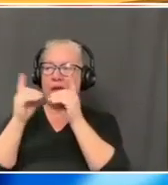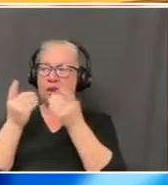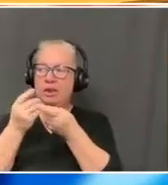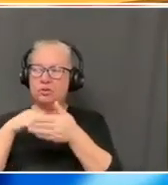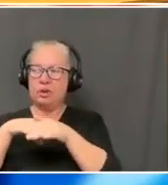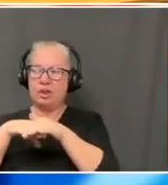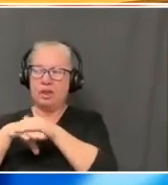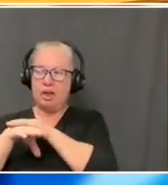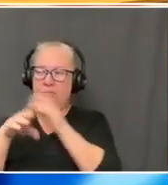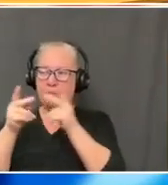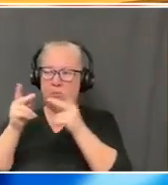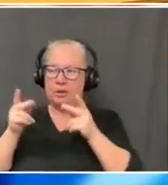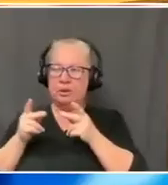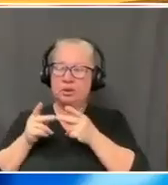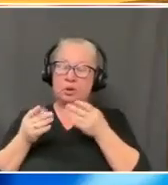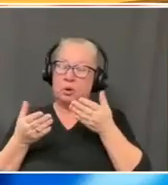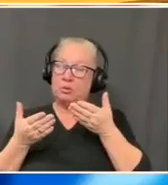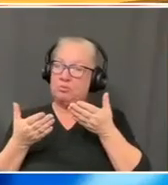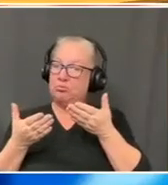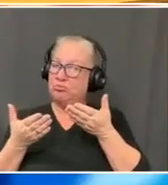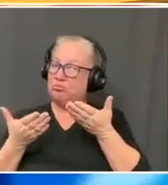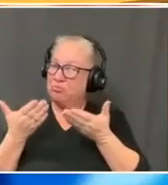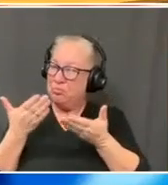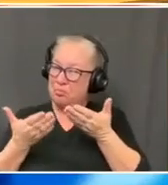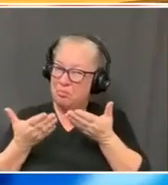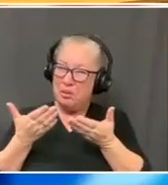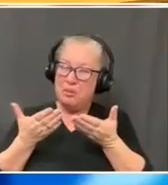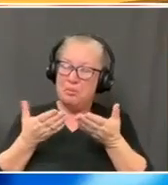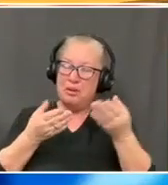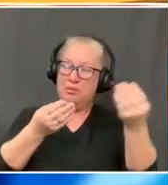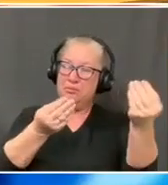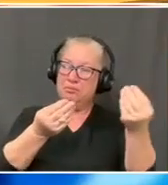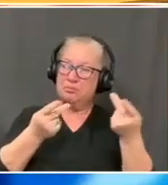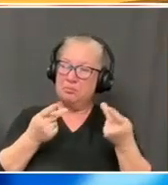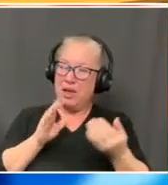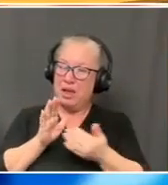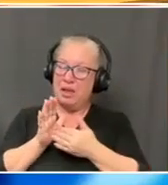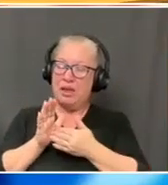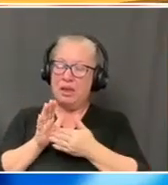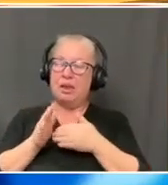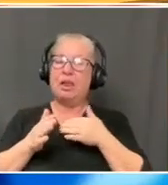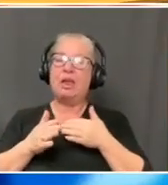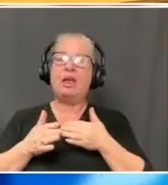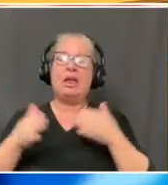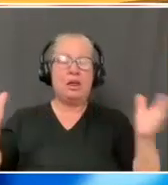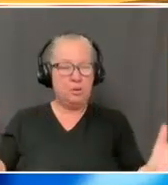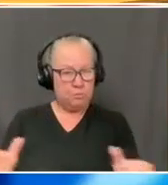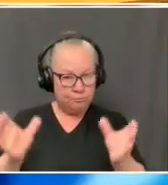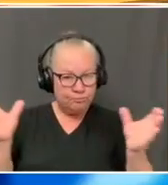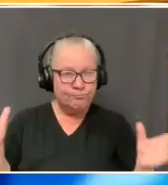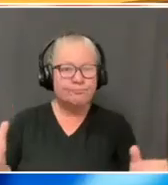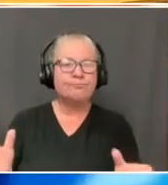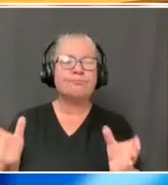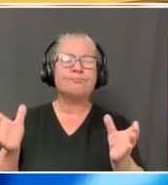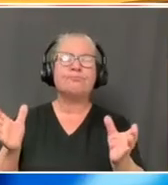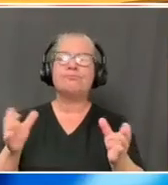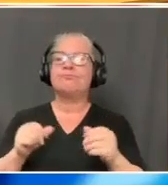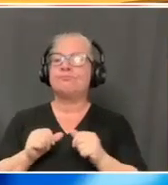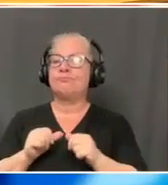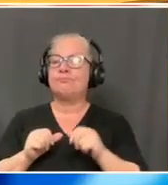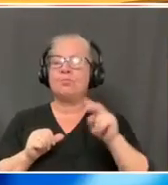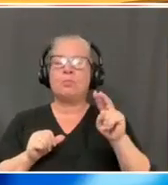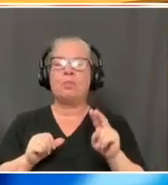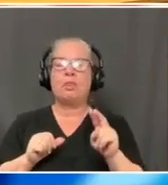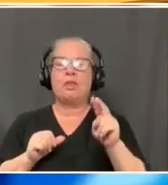last board meeting together. And I'm encouraged about a history of potentially second allocations going out to schools as